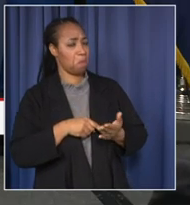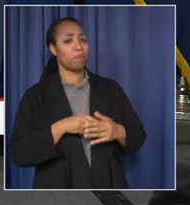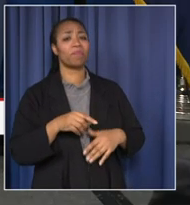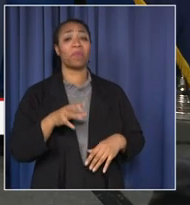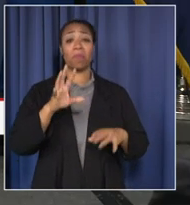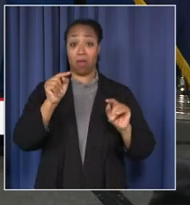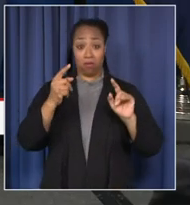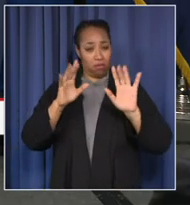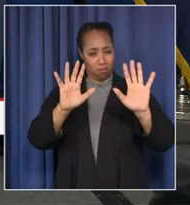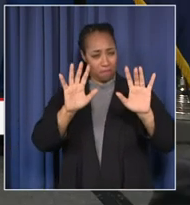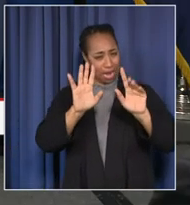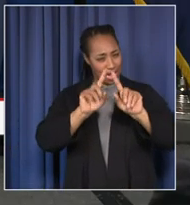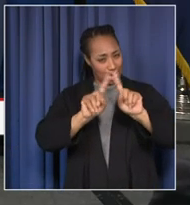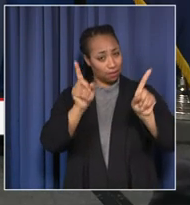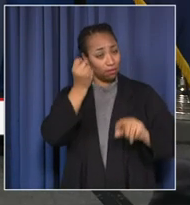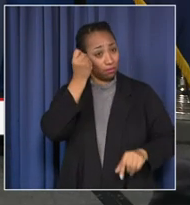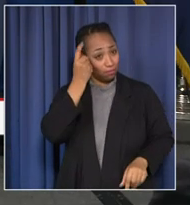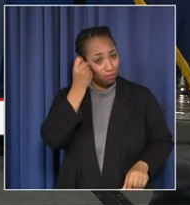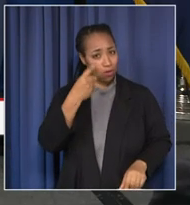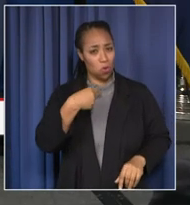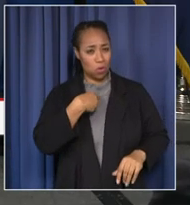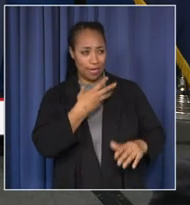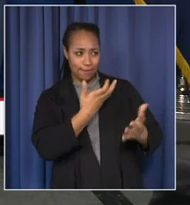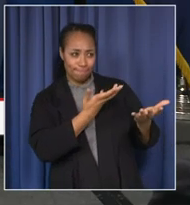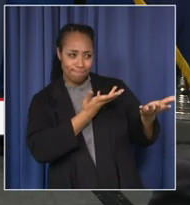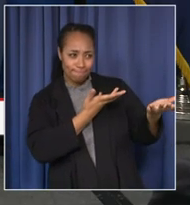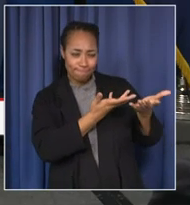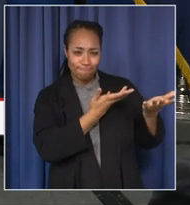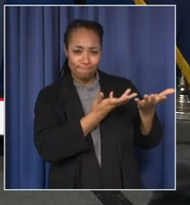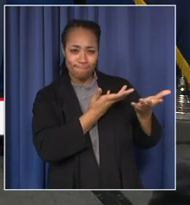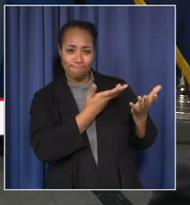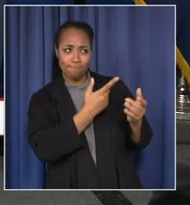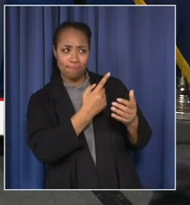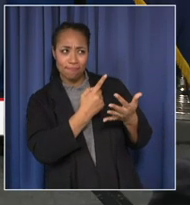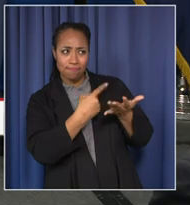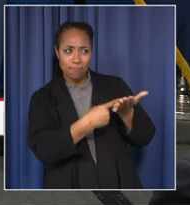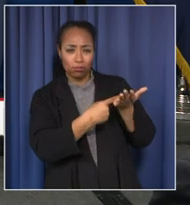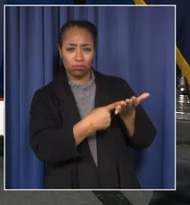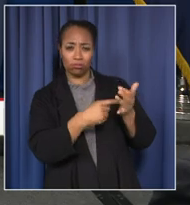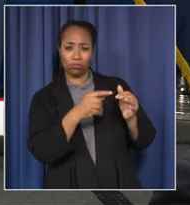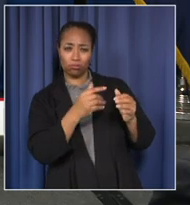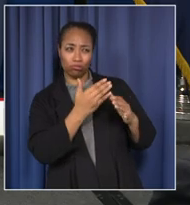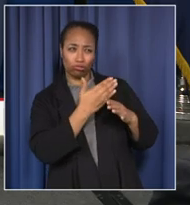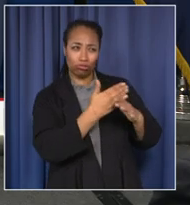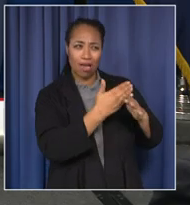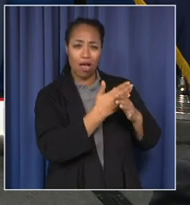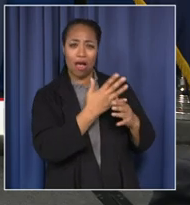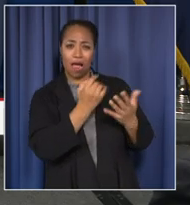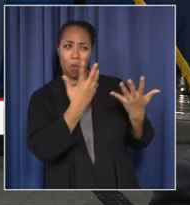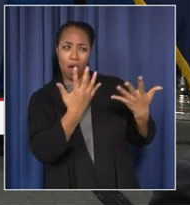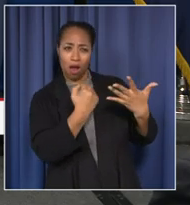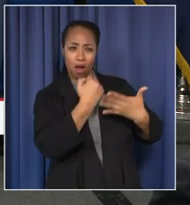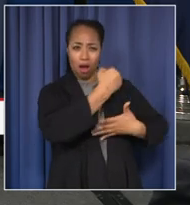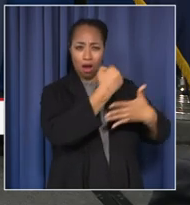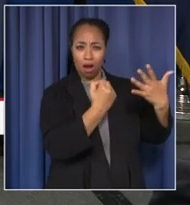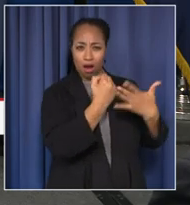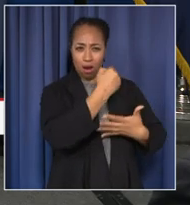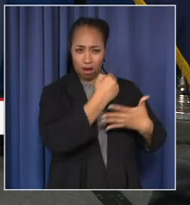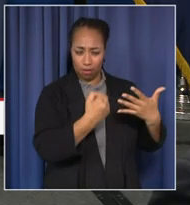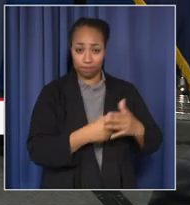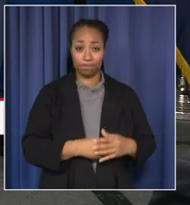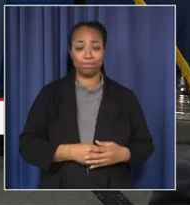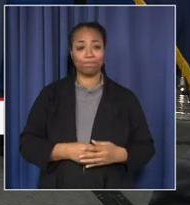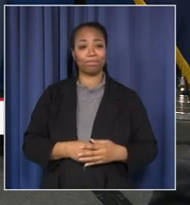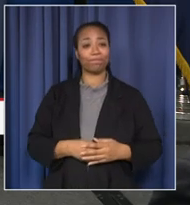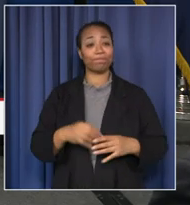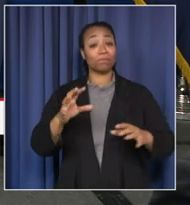shared priorities? The president is very focused on making our nation's capital the most beautiful capital